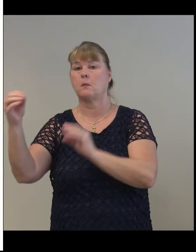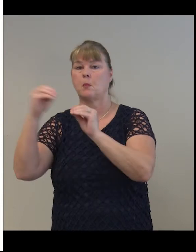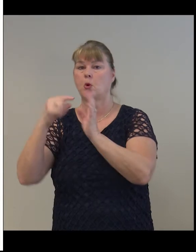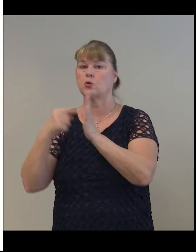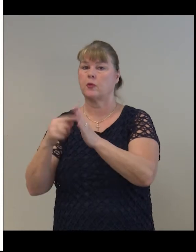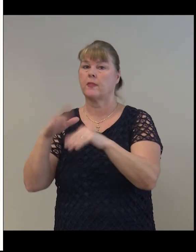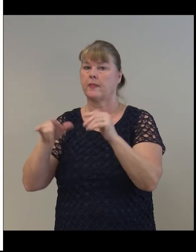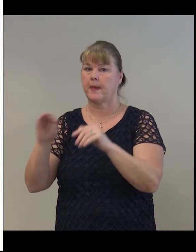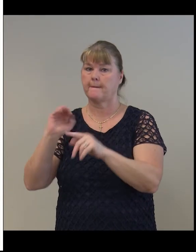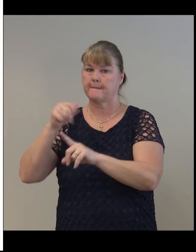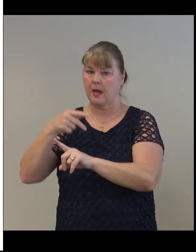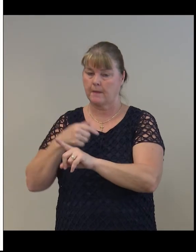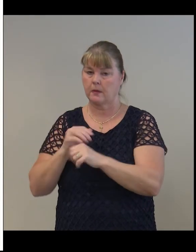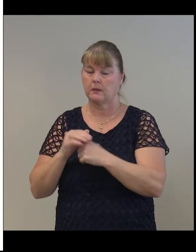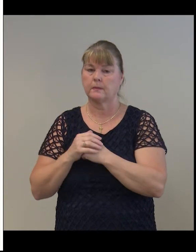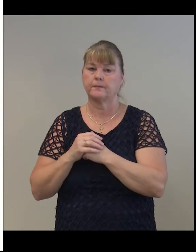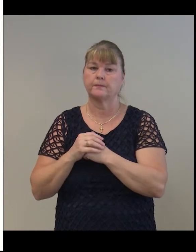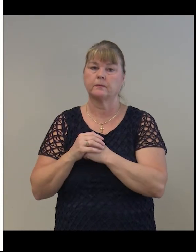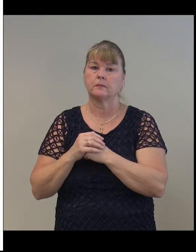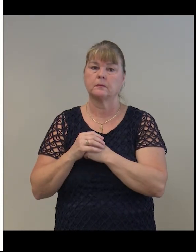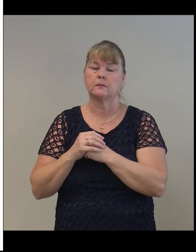beyond what it's showing in this map.